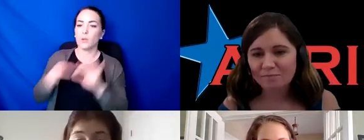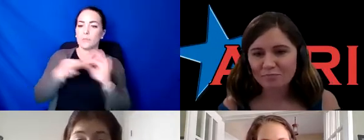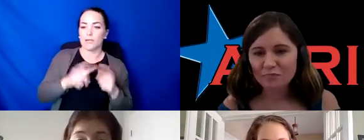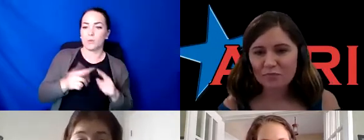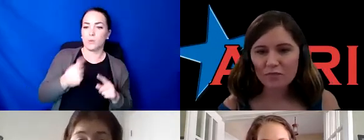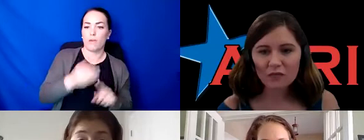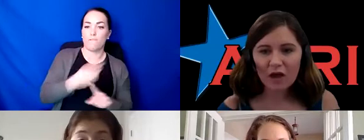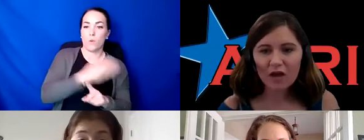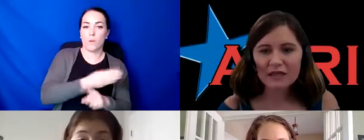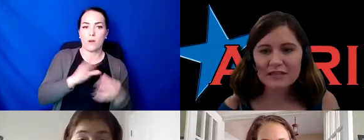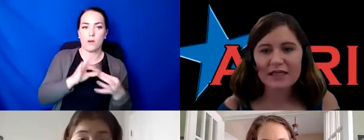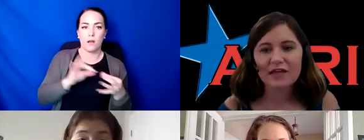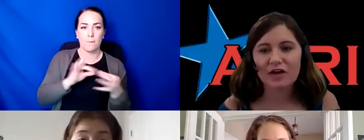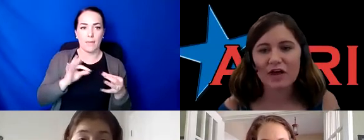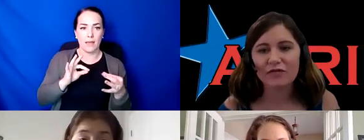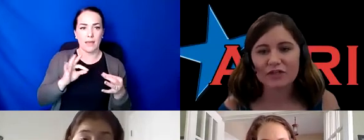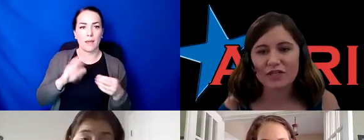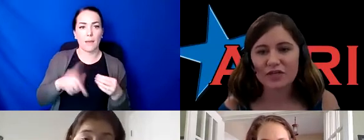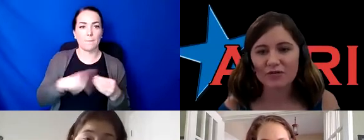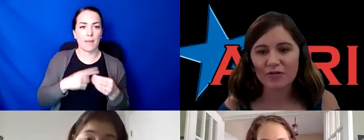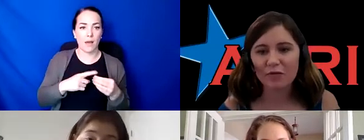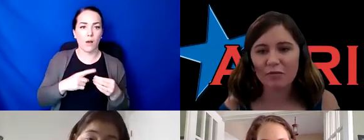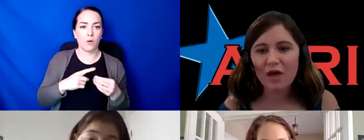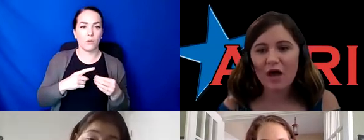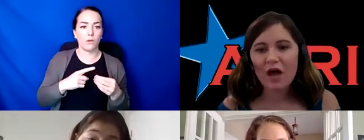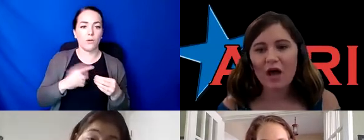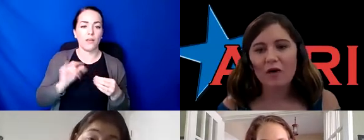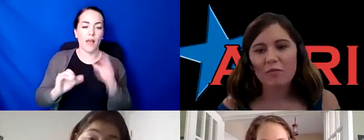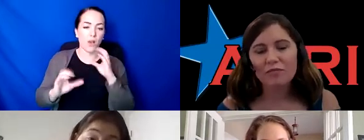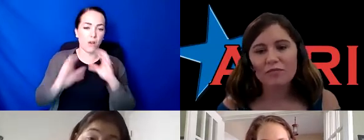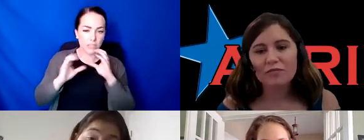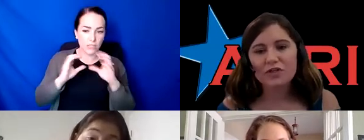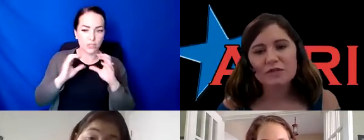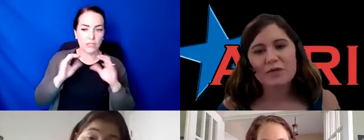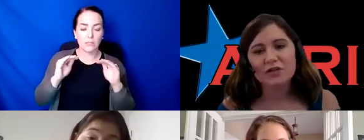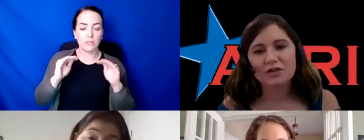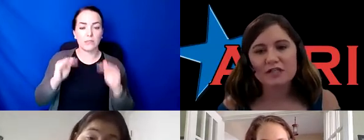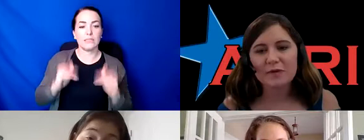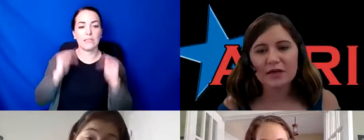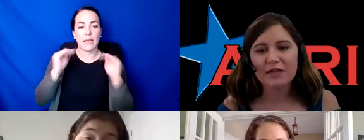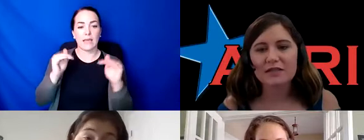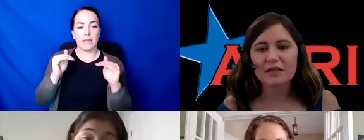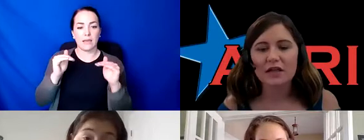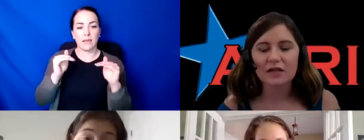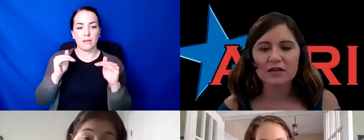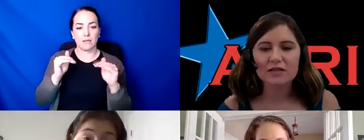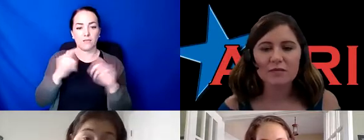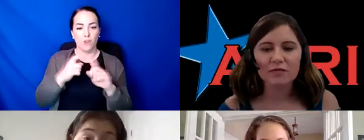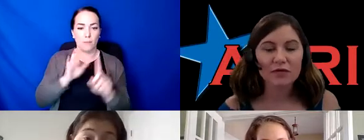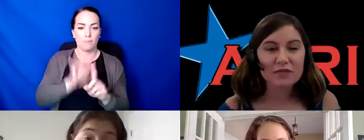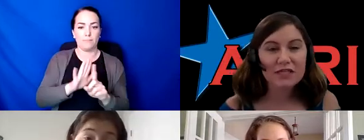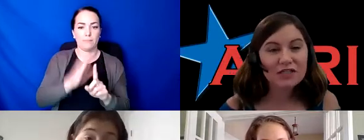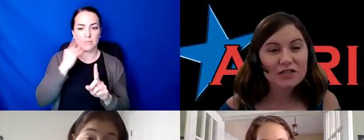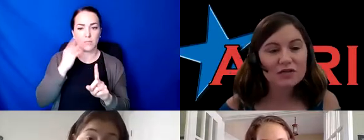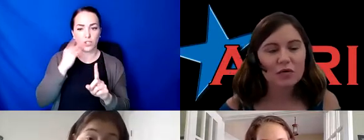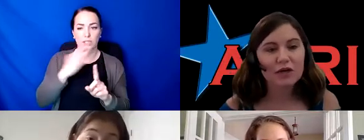comment on taking the conversation from just beyond your experience and some of